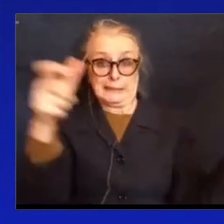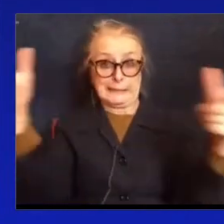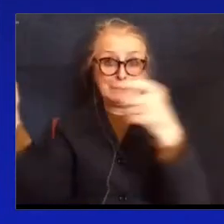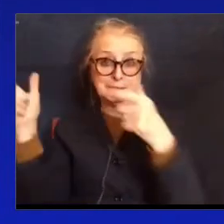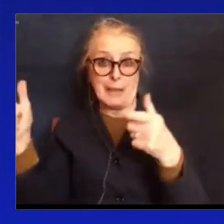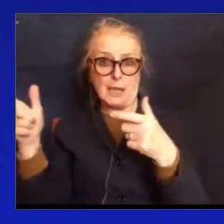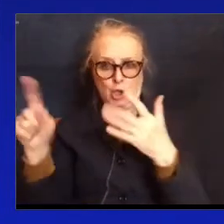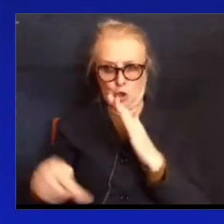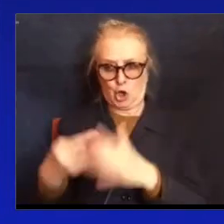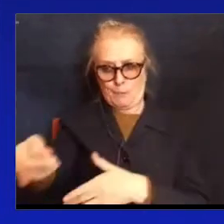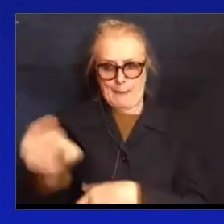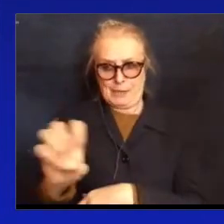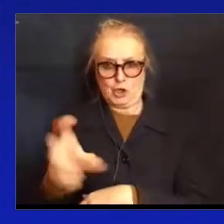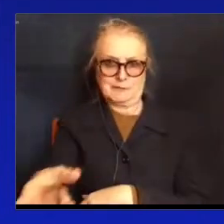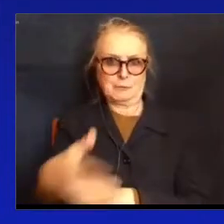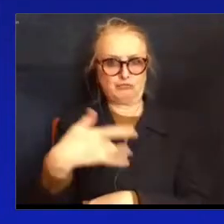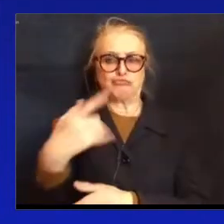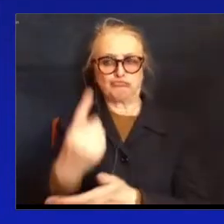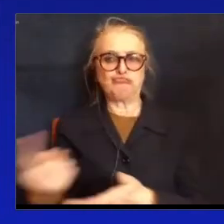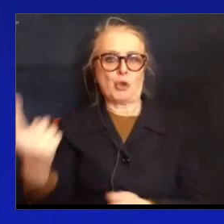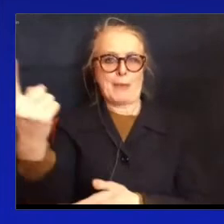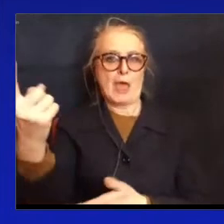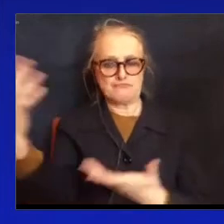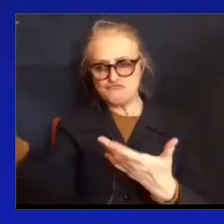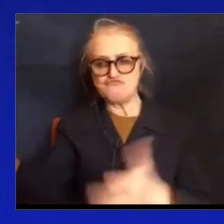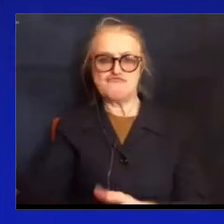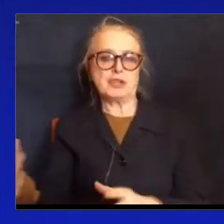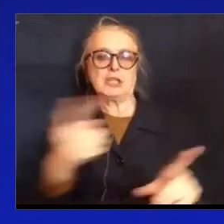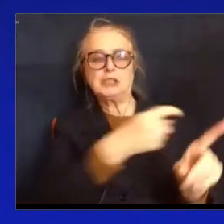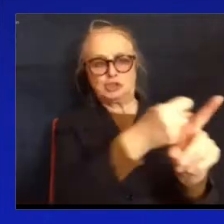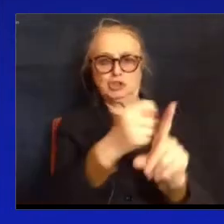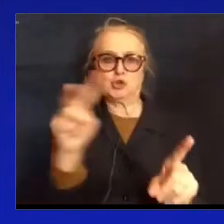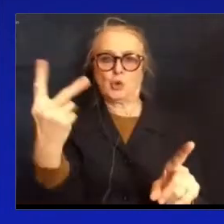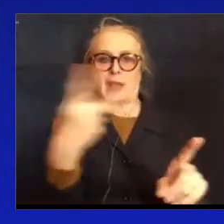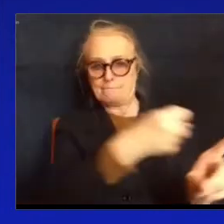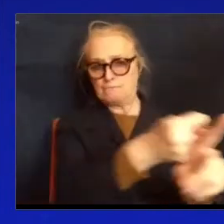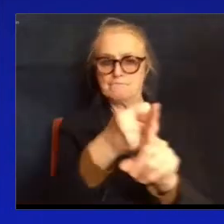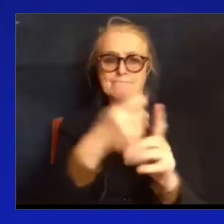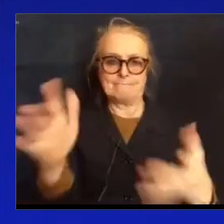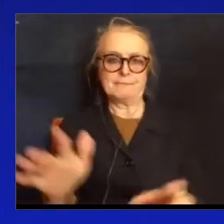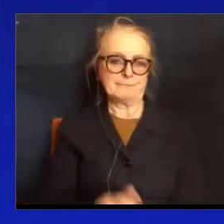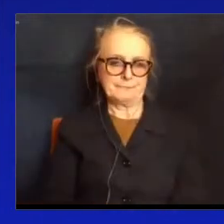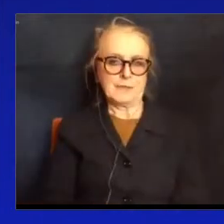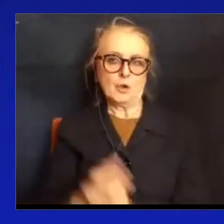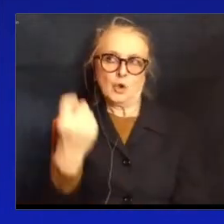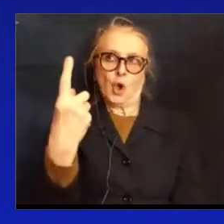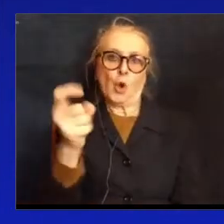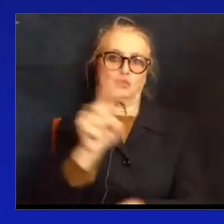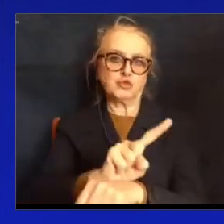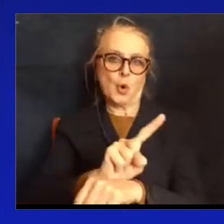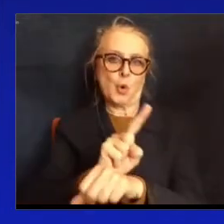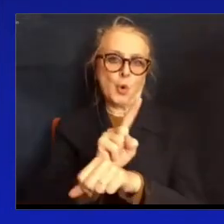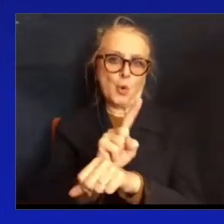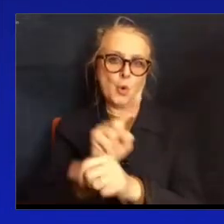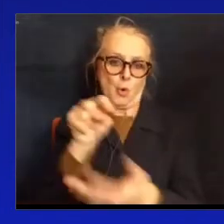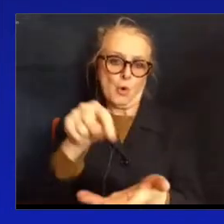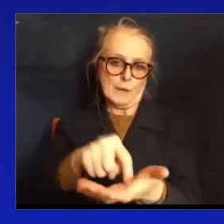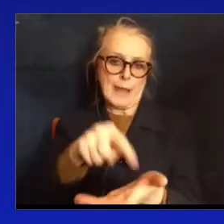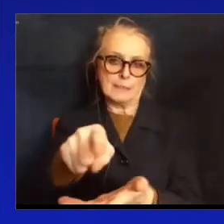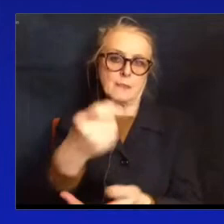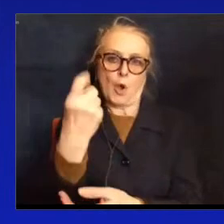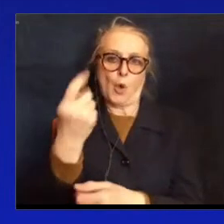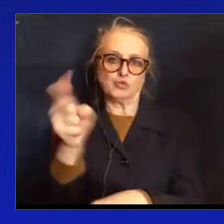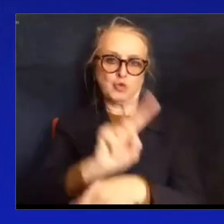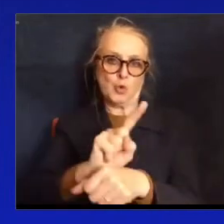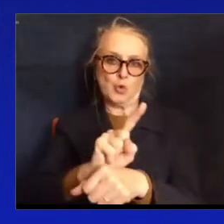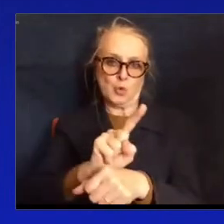That's 11 days from this Friday, right? Correct. Okay, perfect. And just to follow up, anyone in Ottawa, any instances of anybody